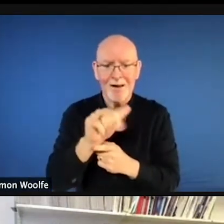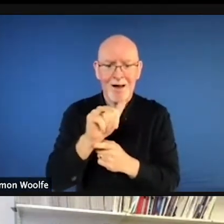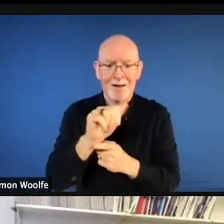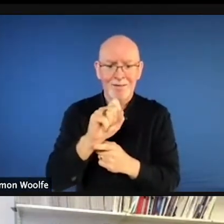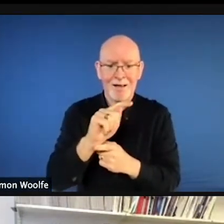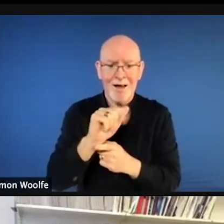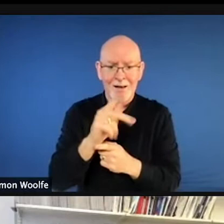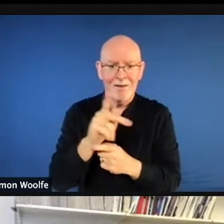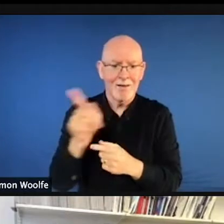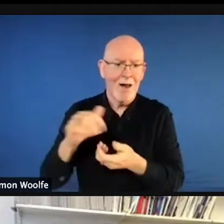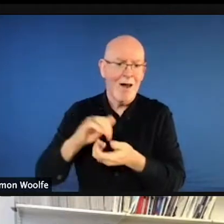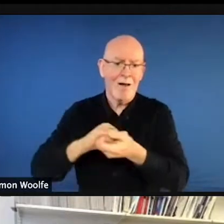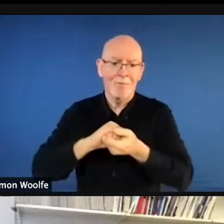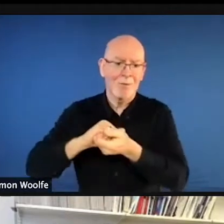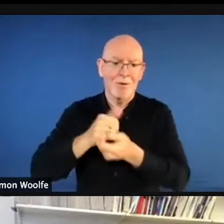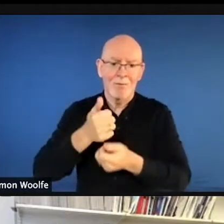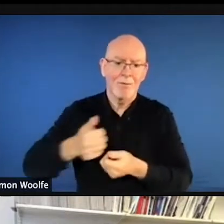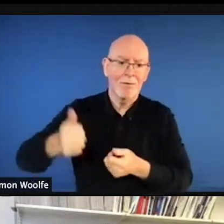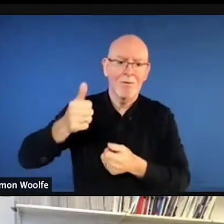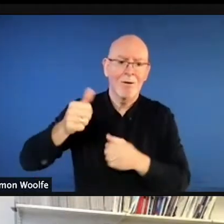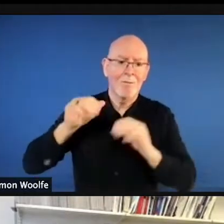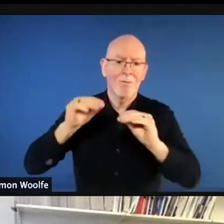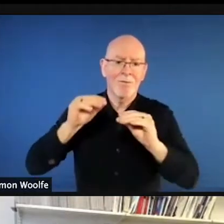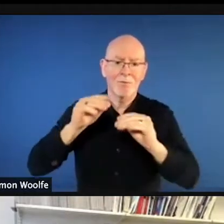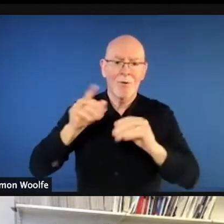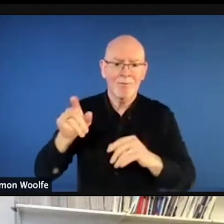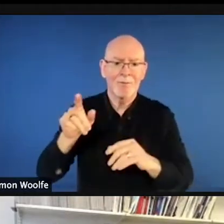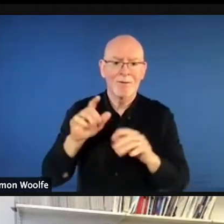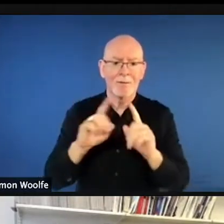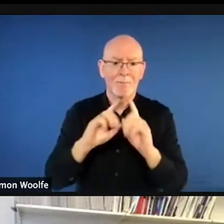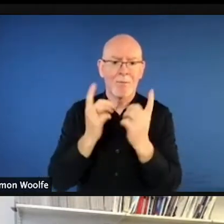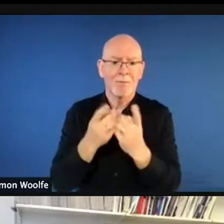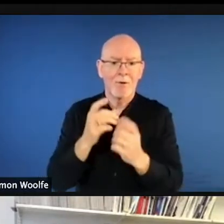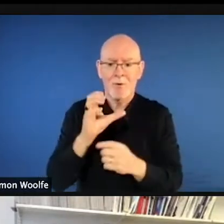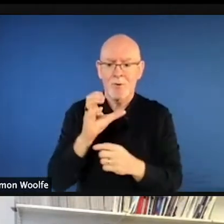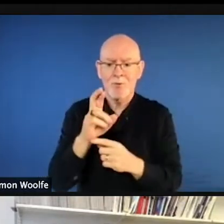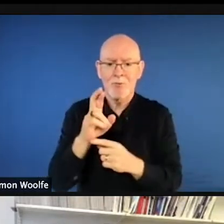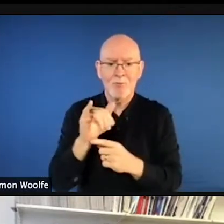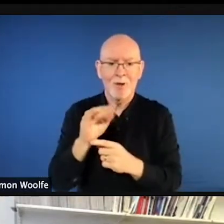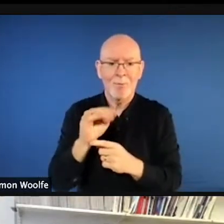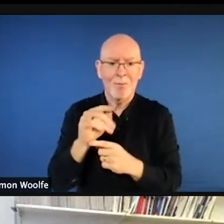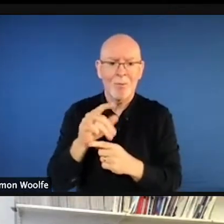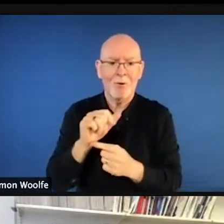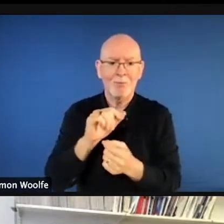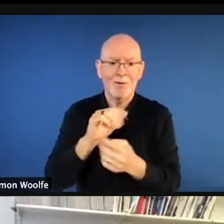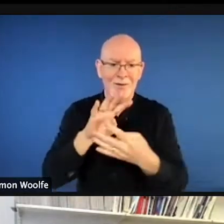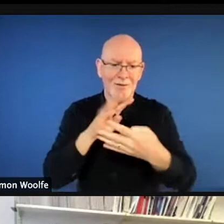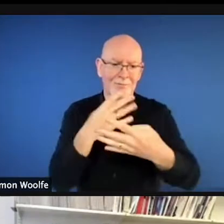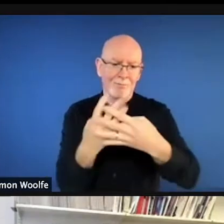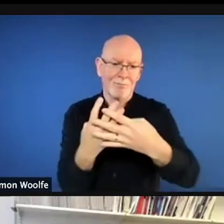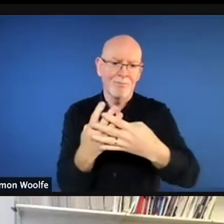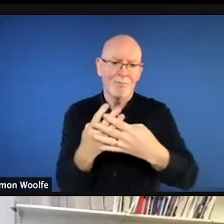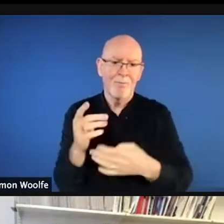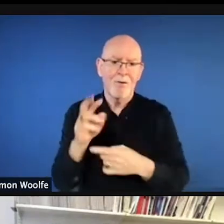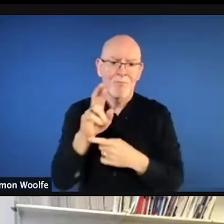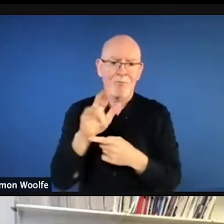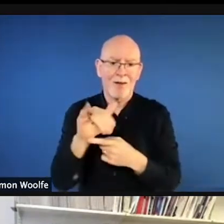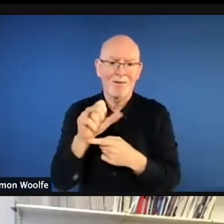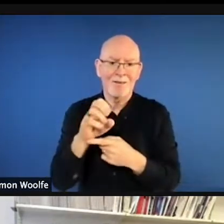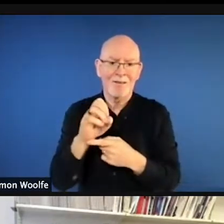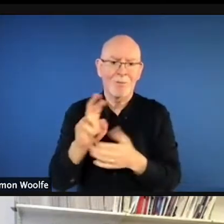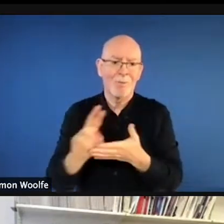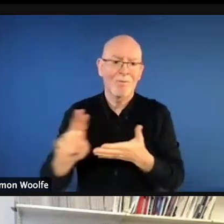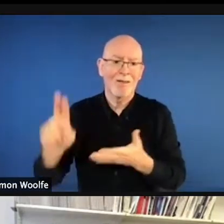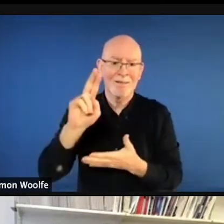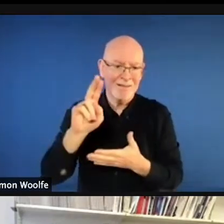And Jeff Gilbert, Professor of International Human Rights and Humanitarian Law, the School of Law and Human Rights Center with